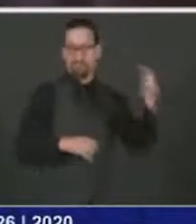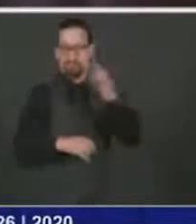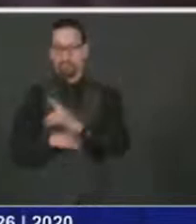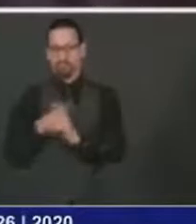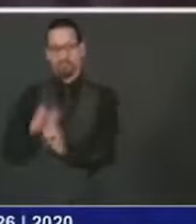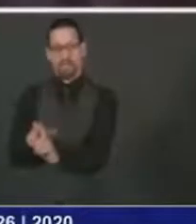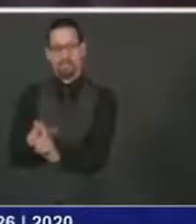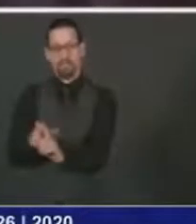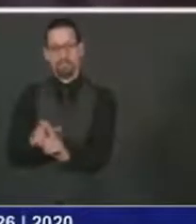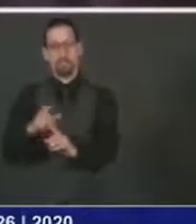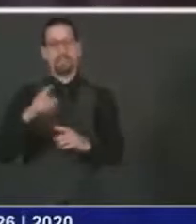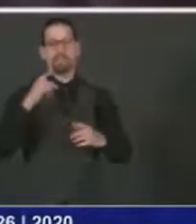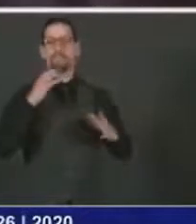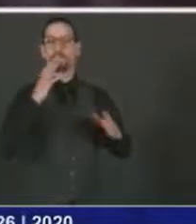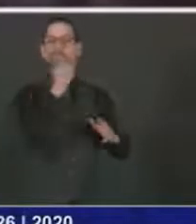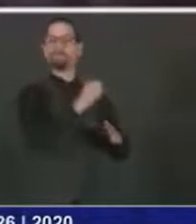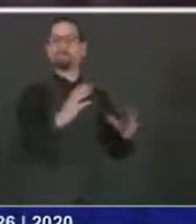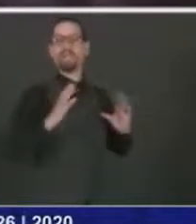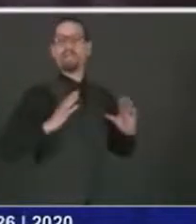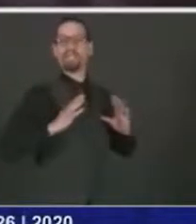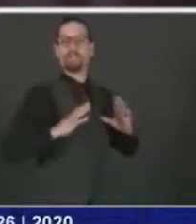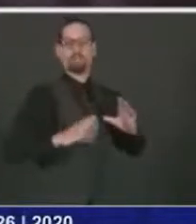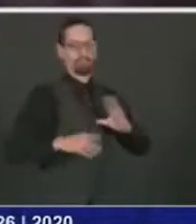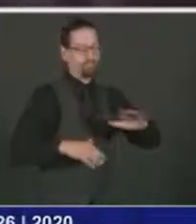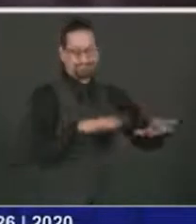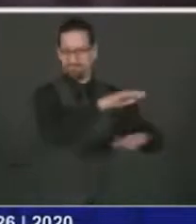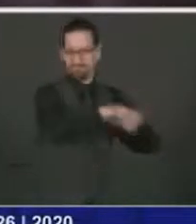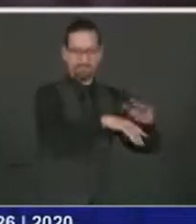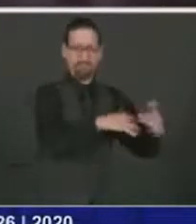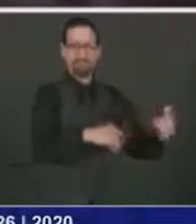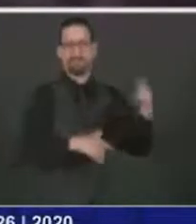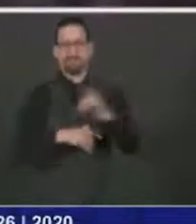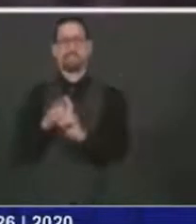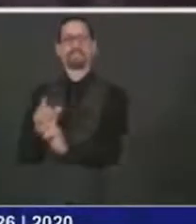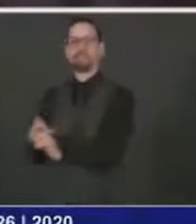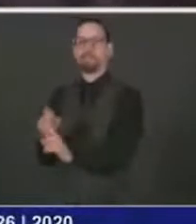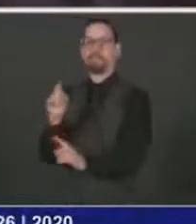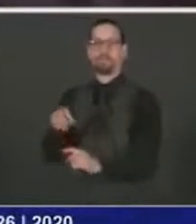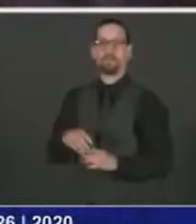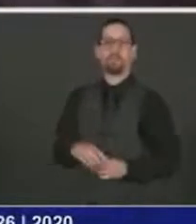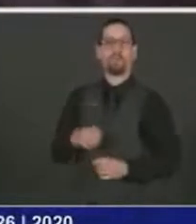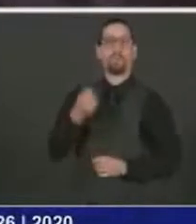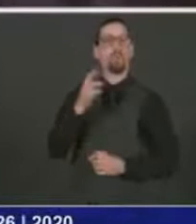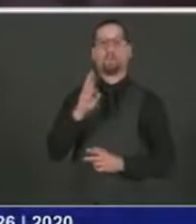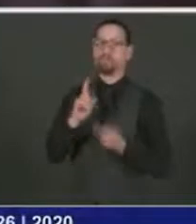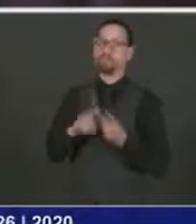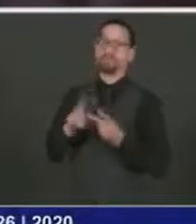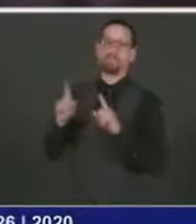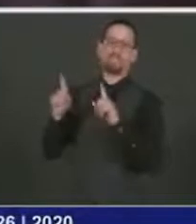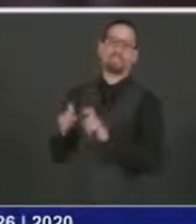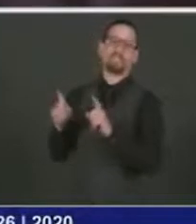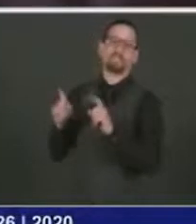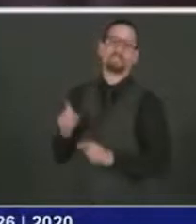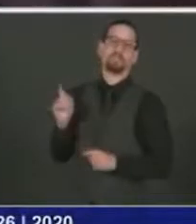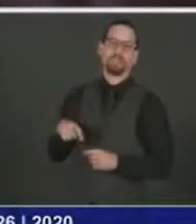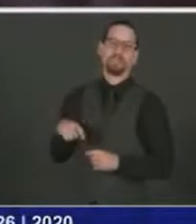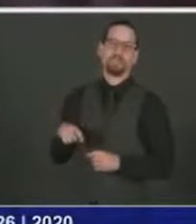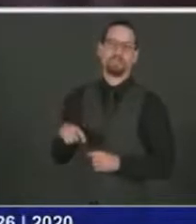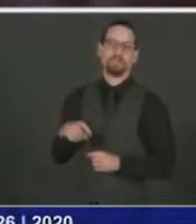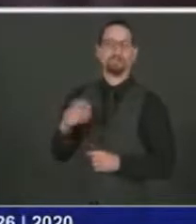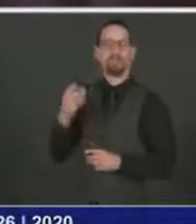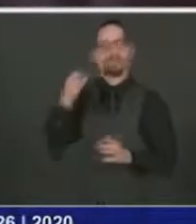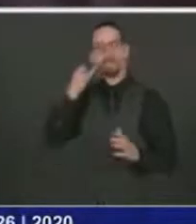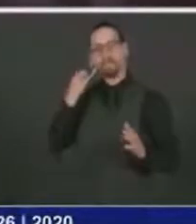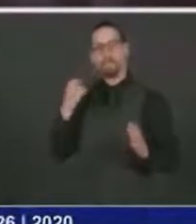comfortable with that approach, knowing that they have to be tested, then you can either